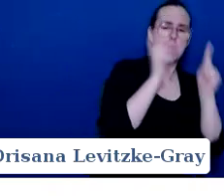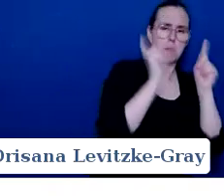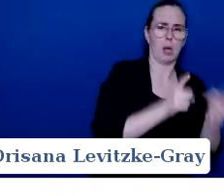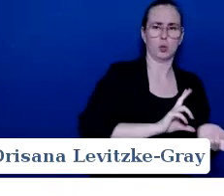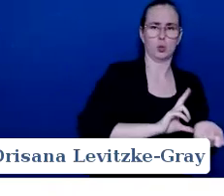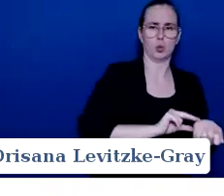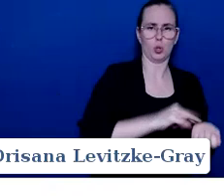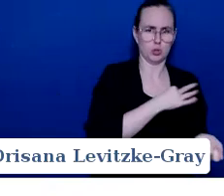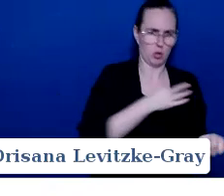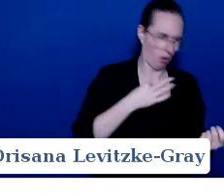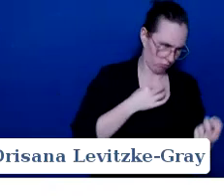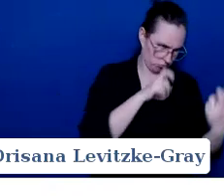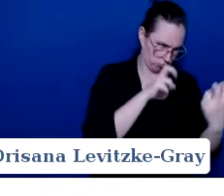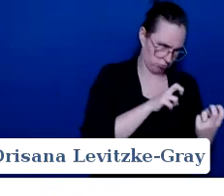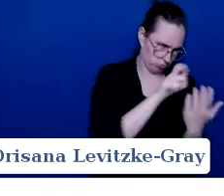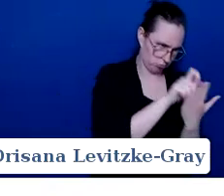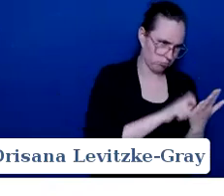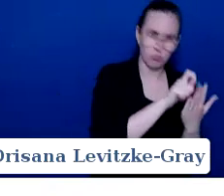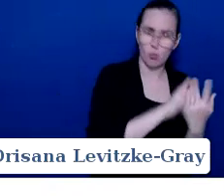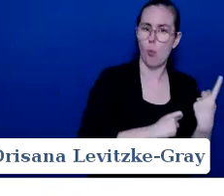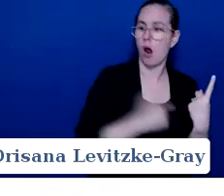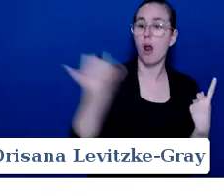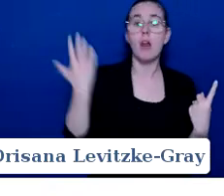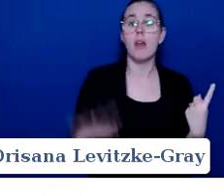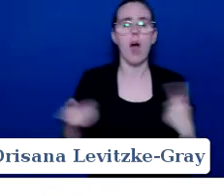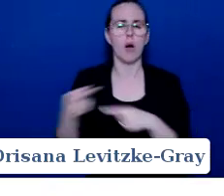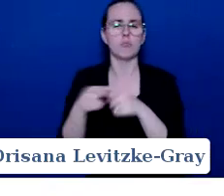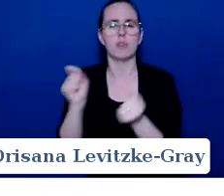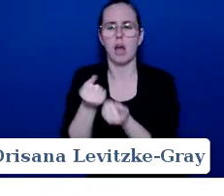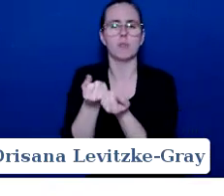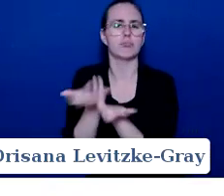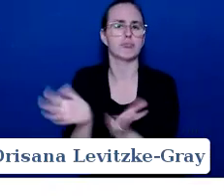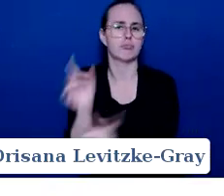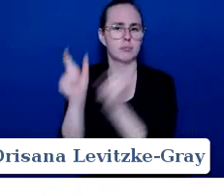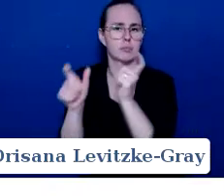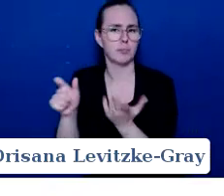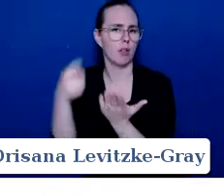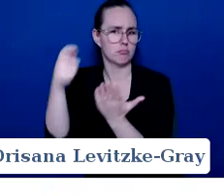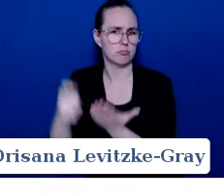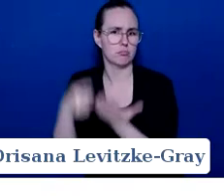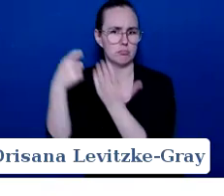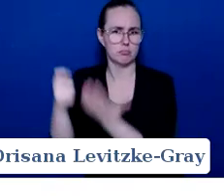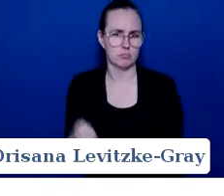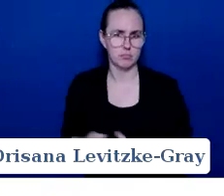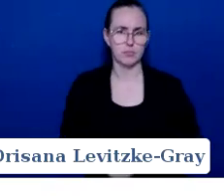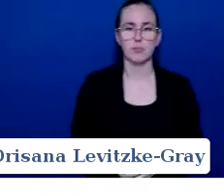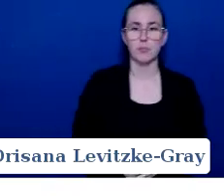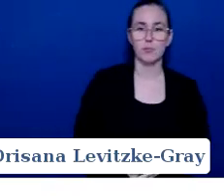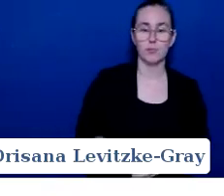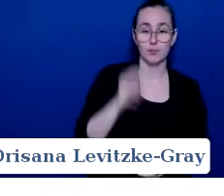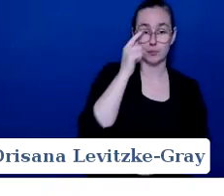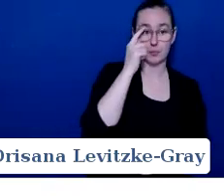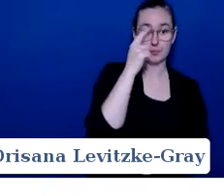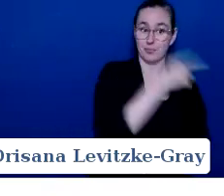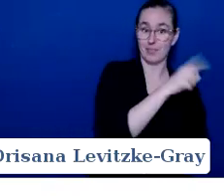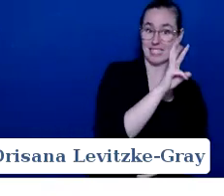and Health. And at the end of the assessment, the applicant received a decision about the disability determination, as well